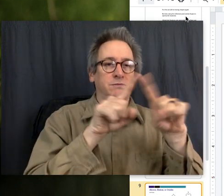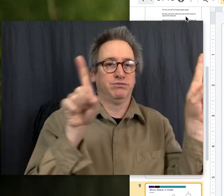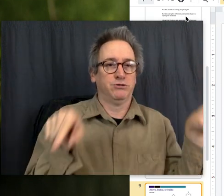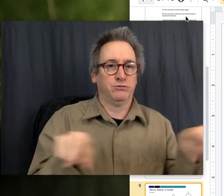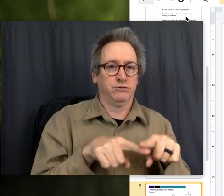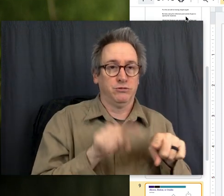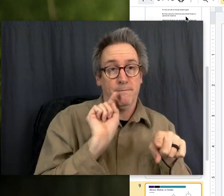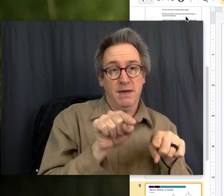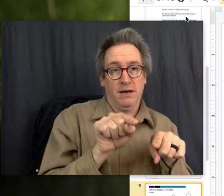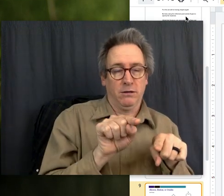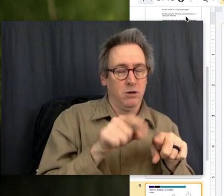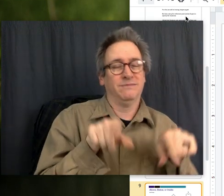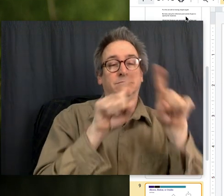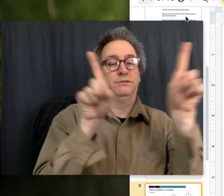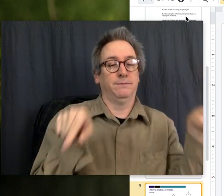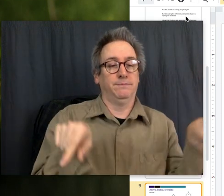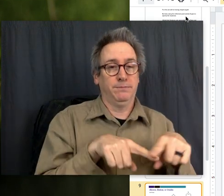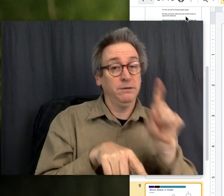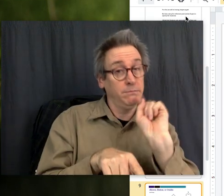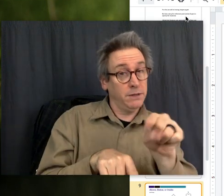was middle,